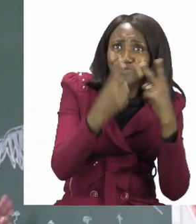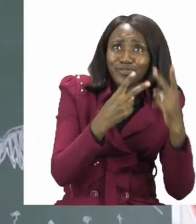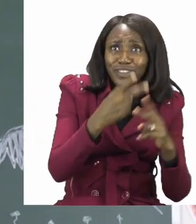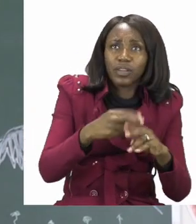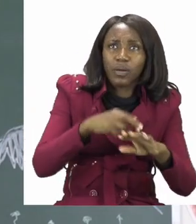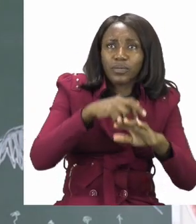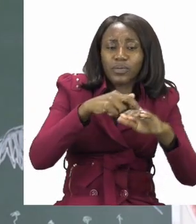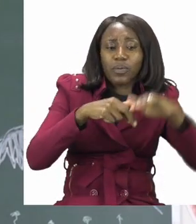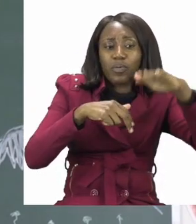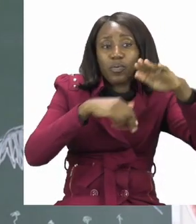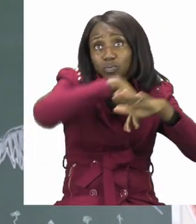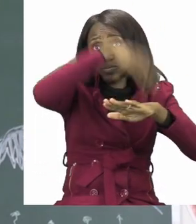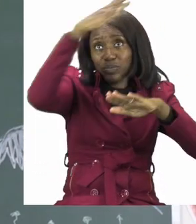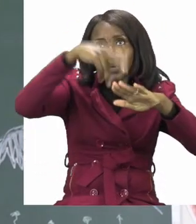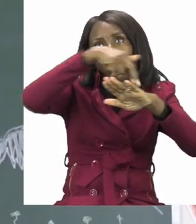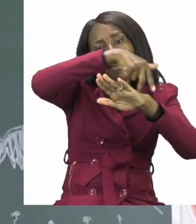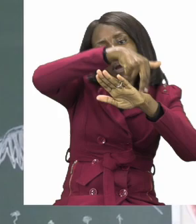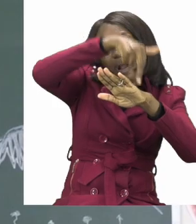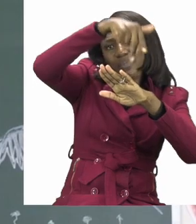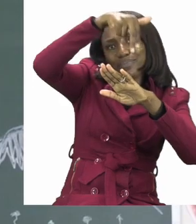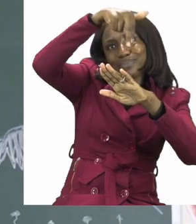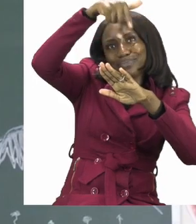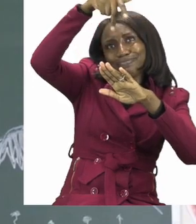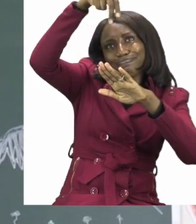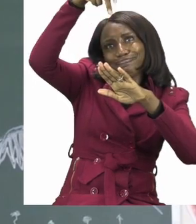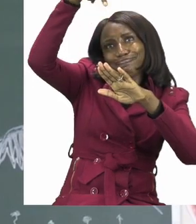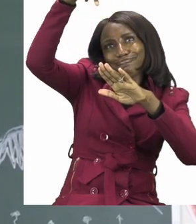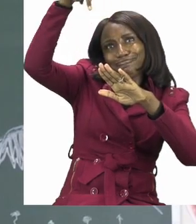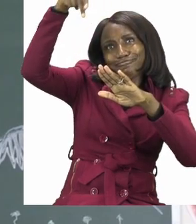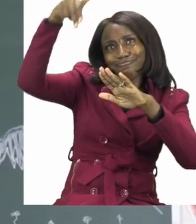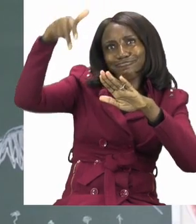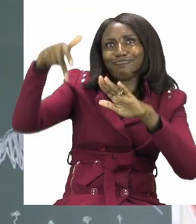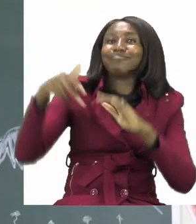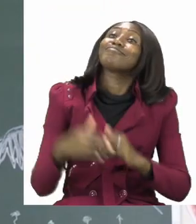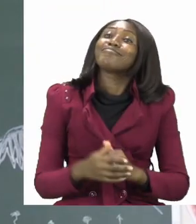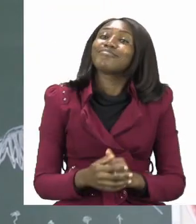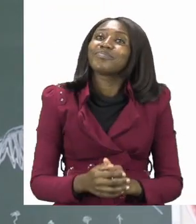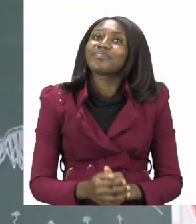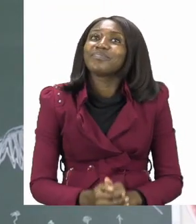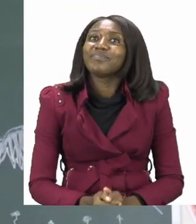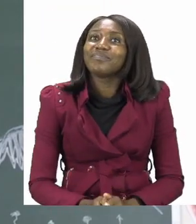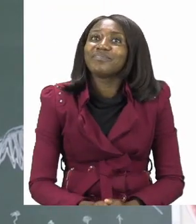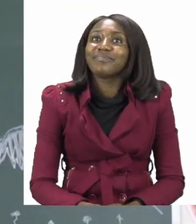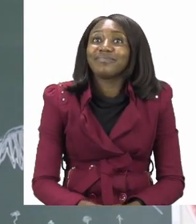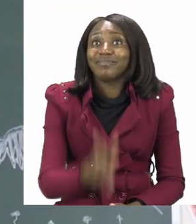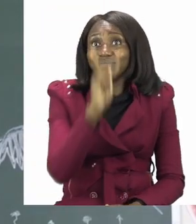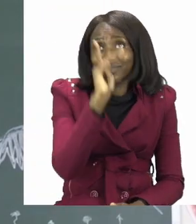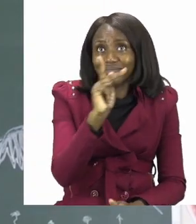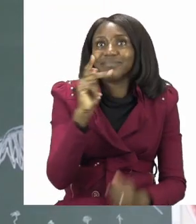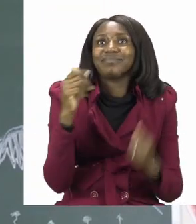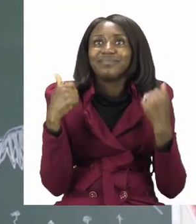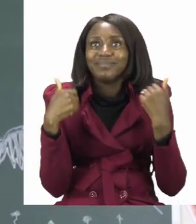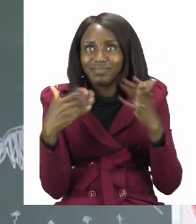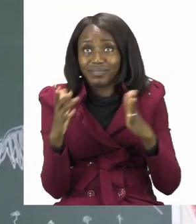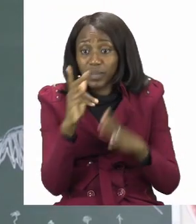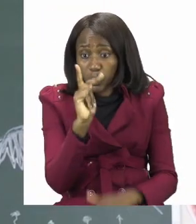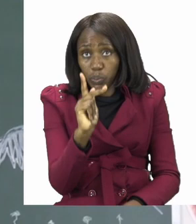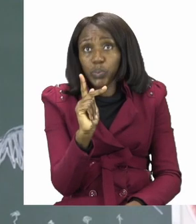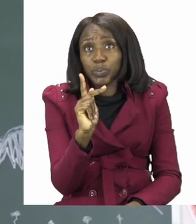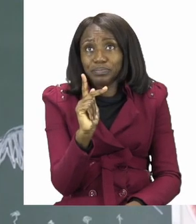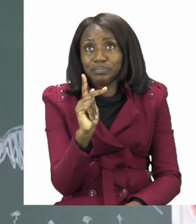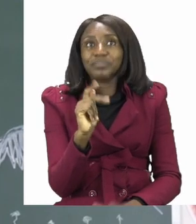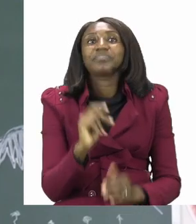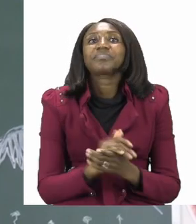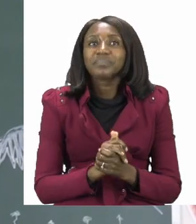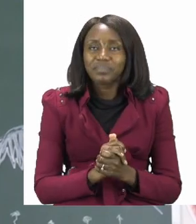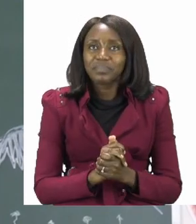the mountain to see if they can get to the top. So, Kilimanjaro starts with a